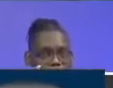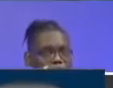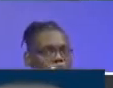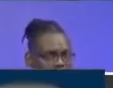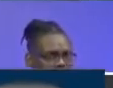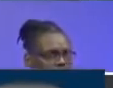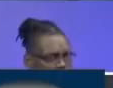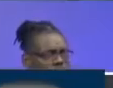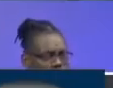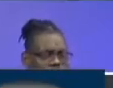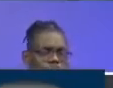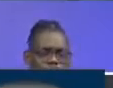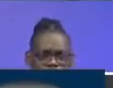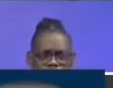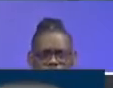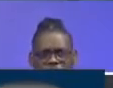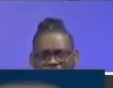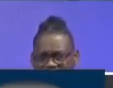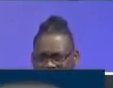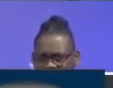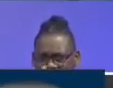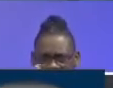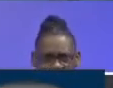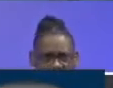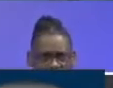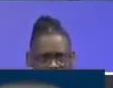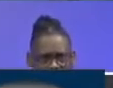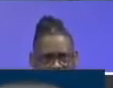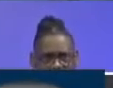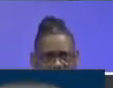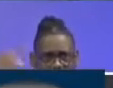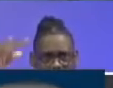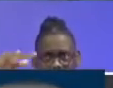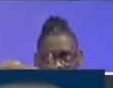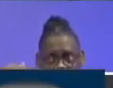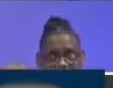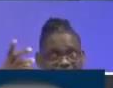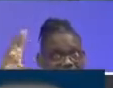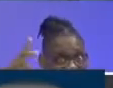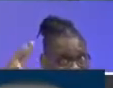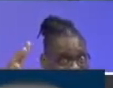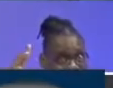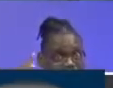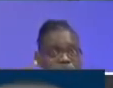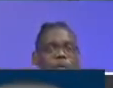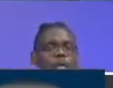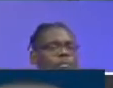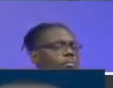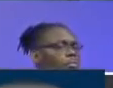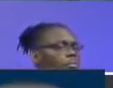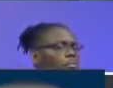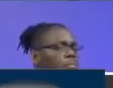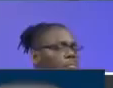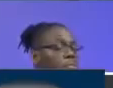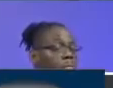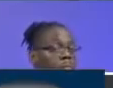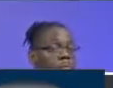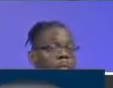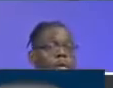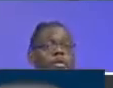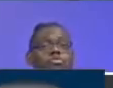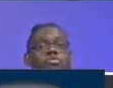There were 16 persons on that flight who had their 3-day PCR, but because of the